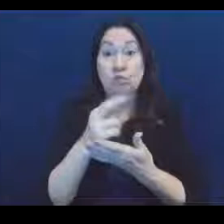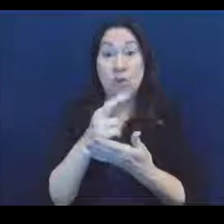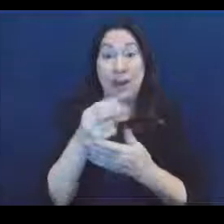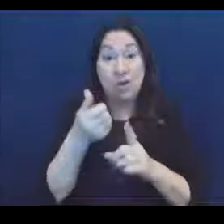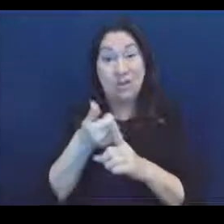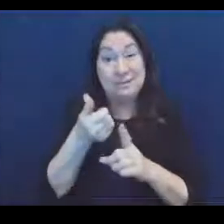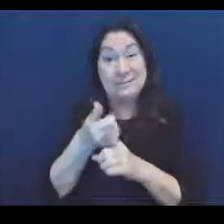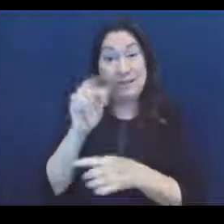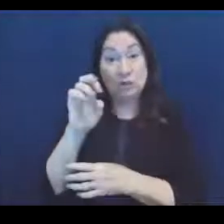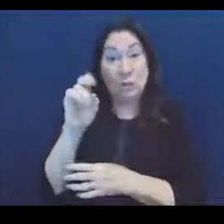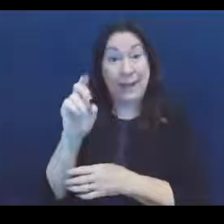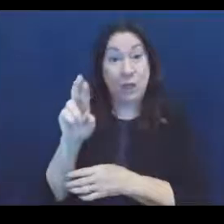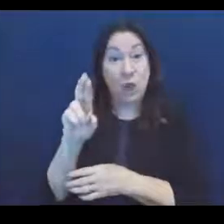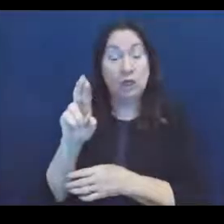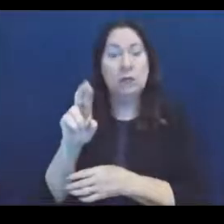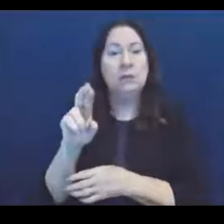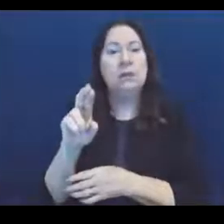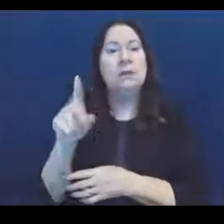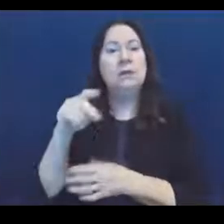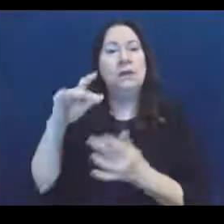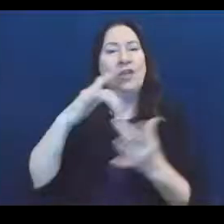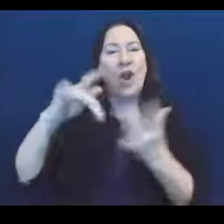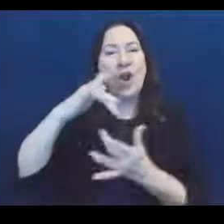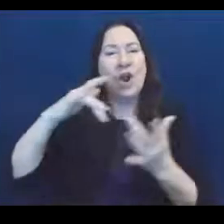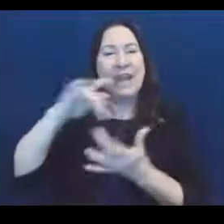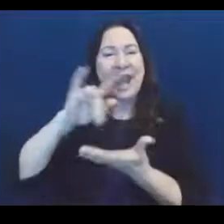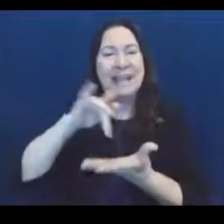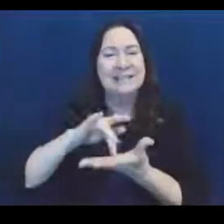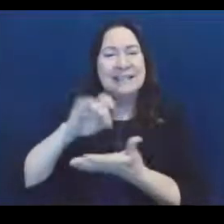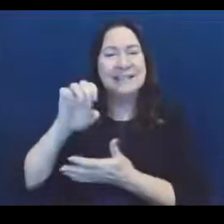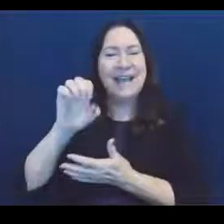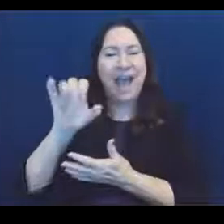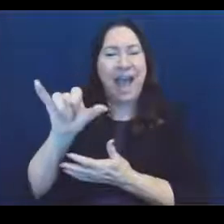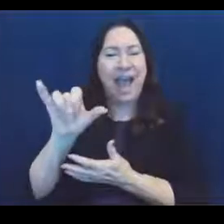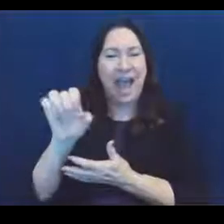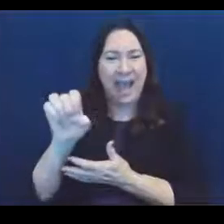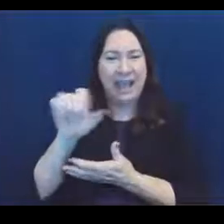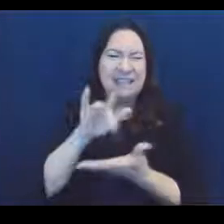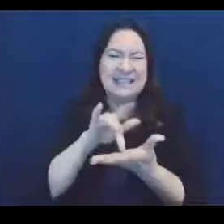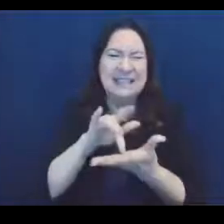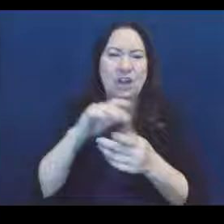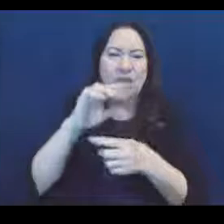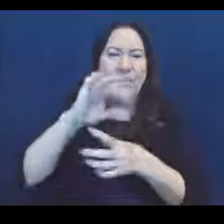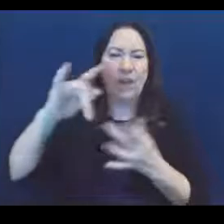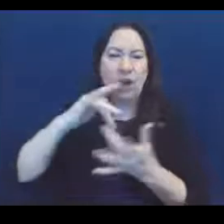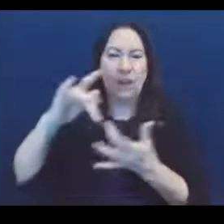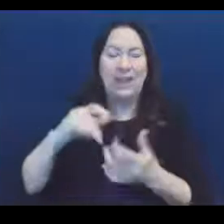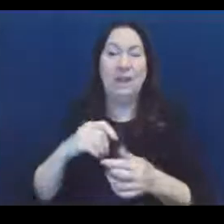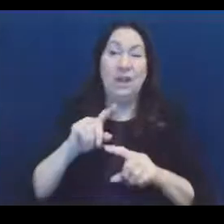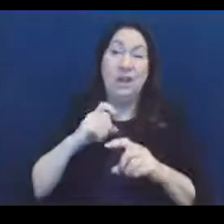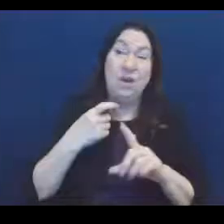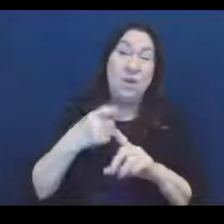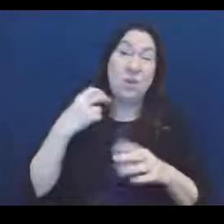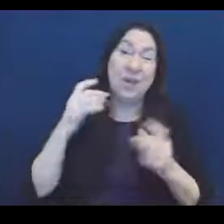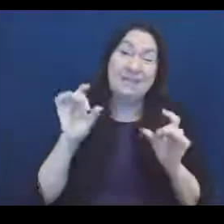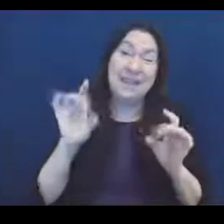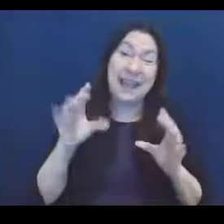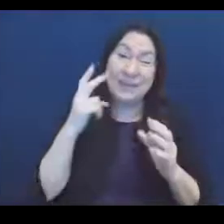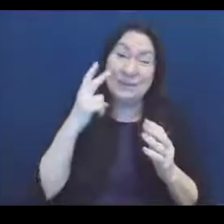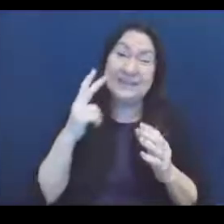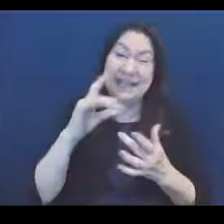with eyes of hurricanes. Now, hurricanes, we hate to see those approach the Carolinas, but sometimes they do bring some interesting visitors from the